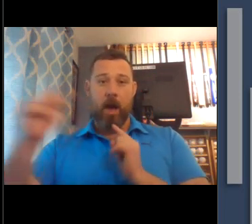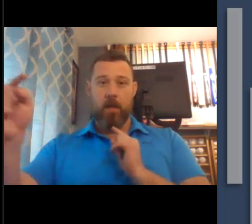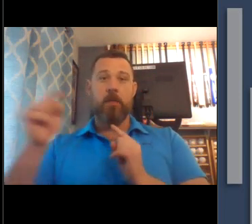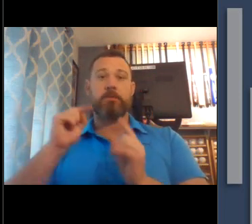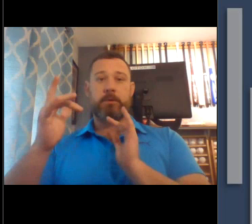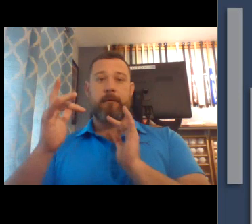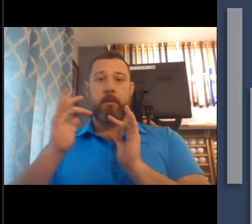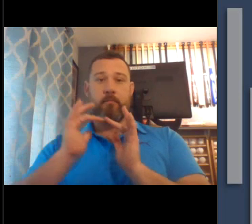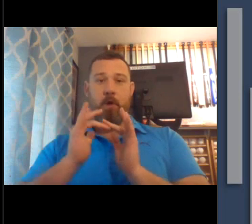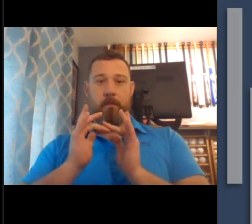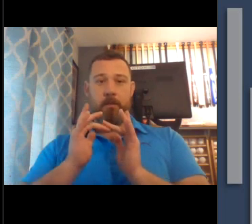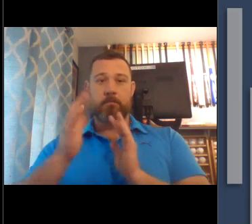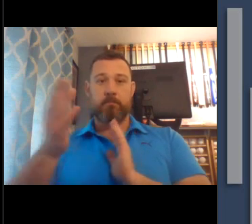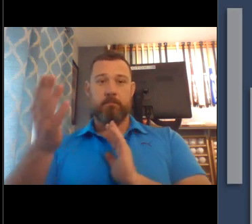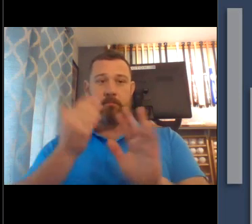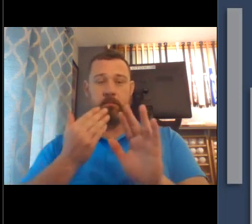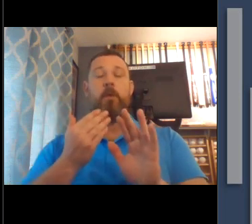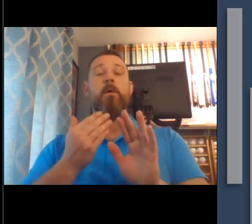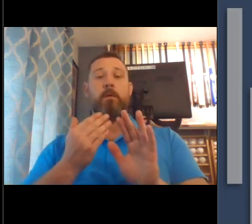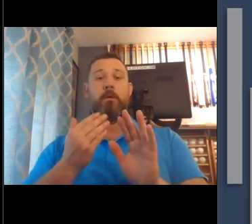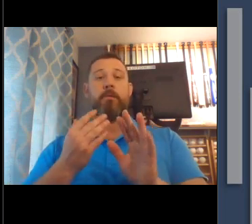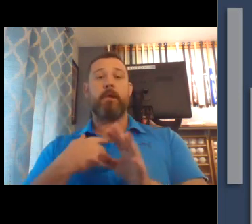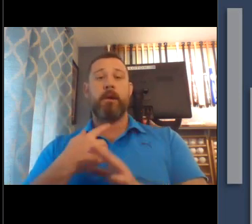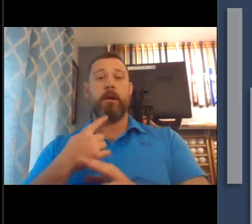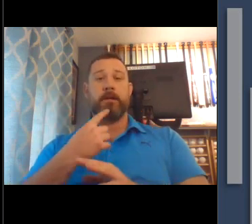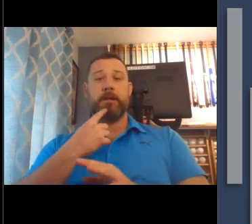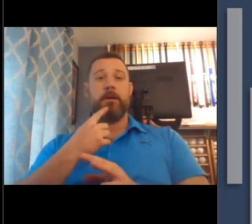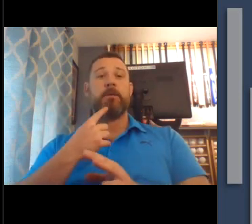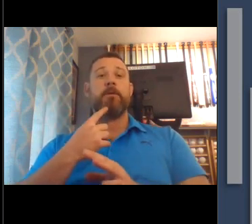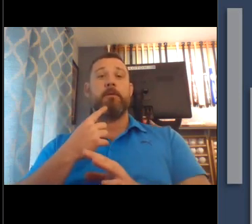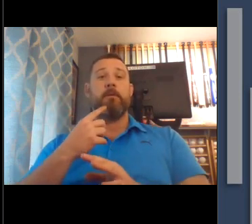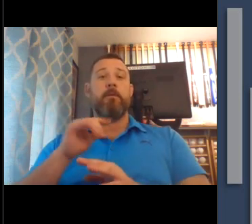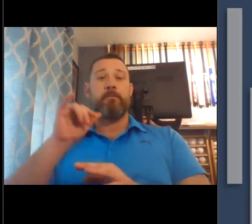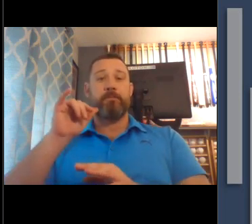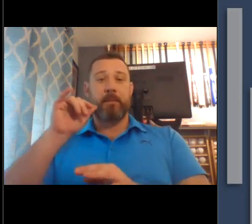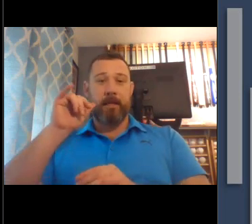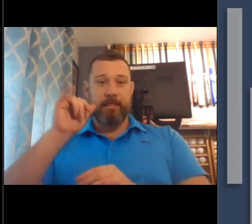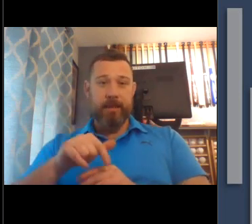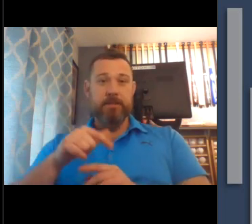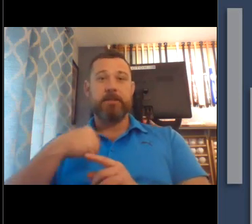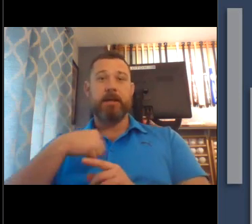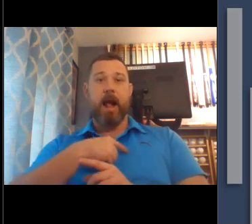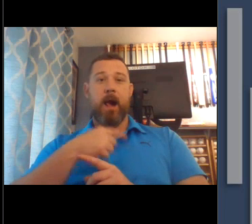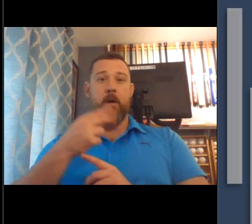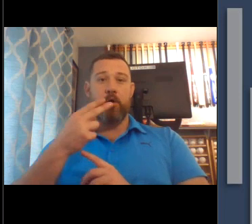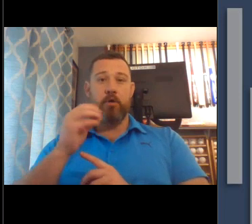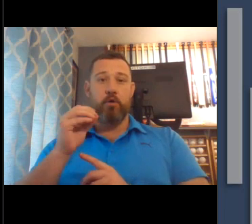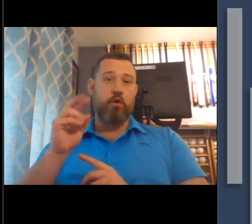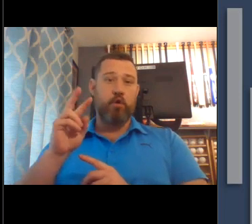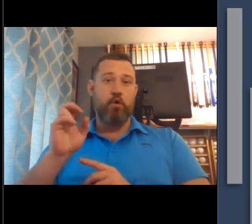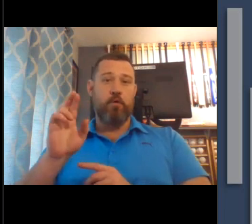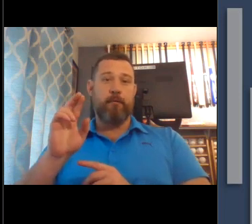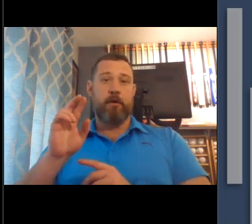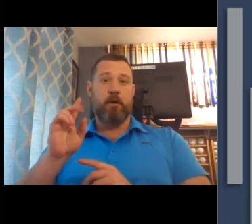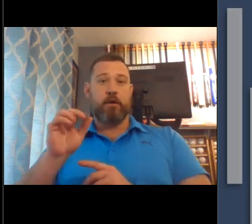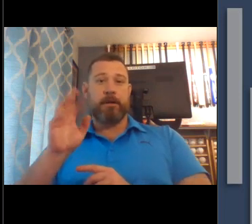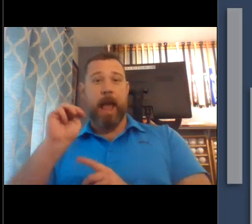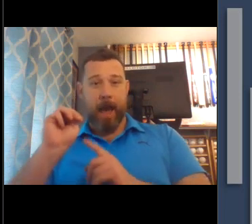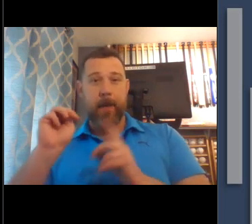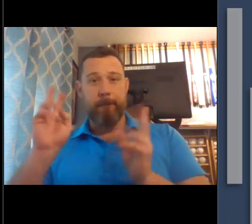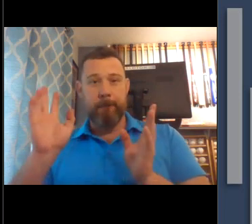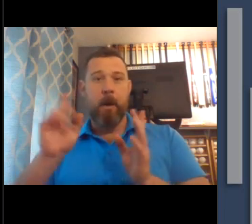blows people's mind. I mean, I say, pay attention. This is our Hoover Dam in terms of what we're doing, and